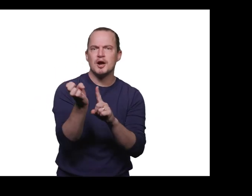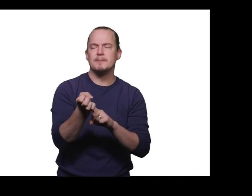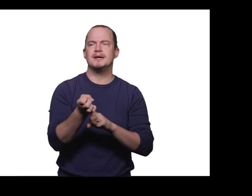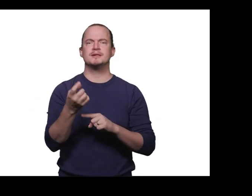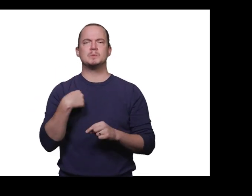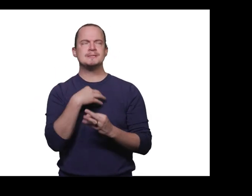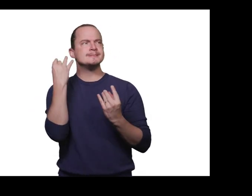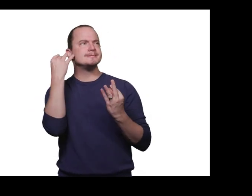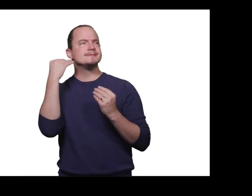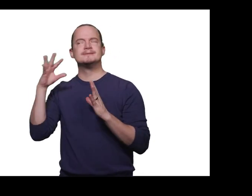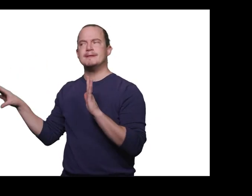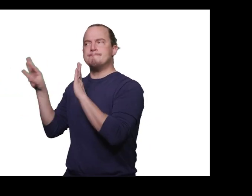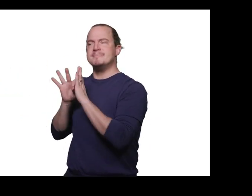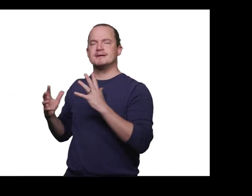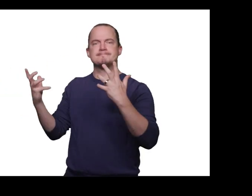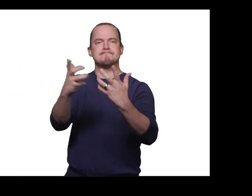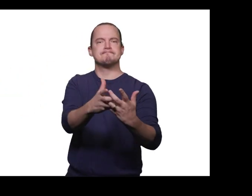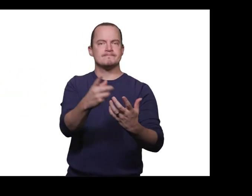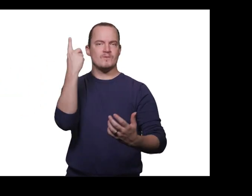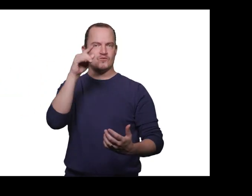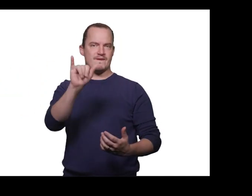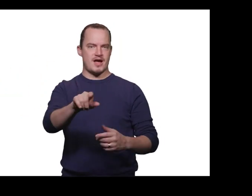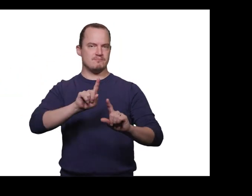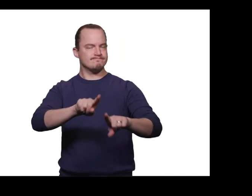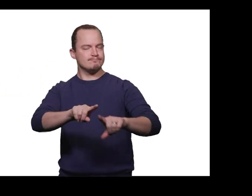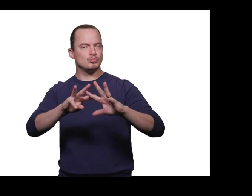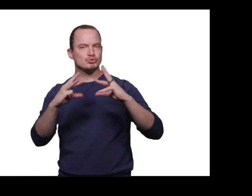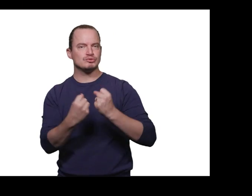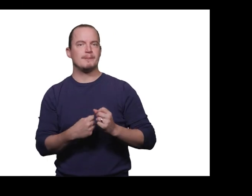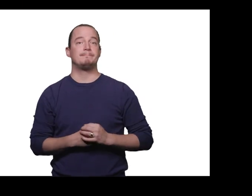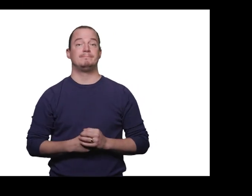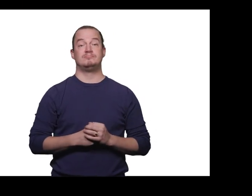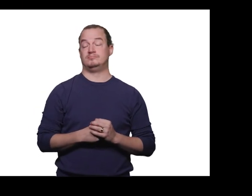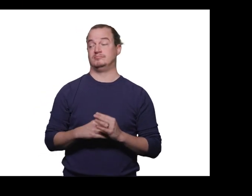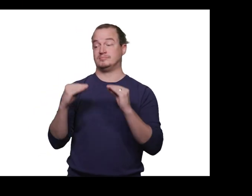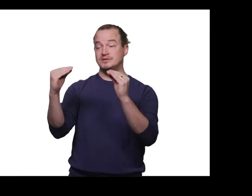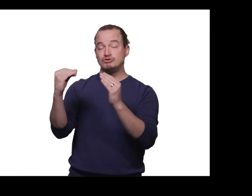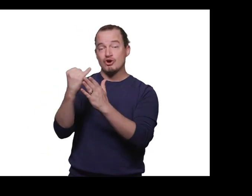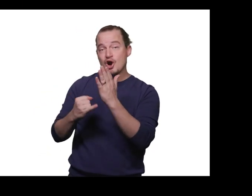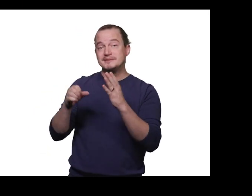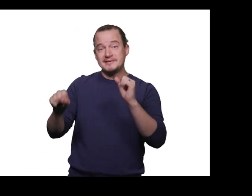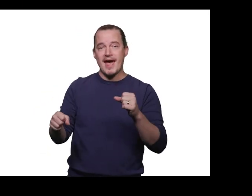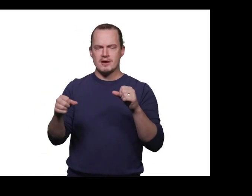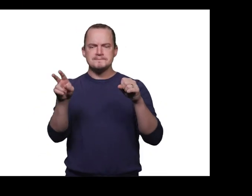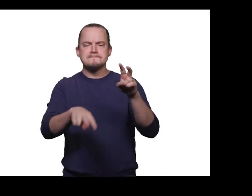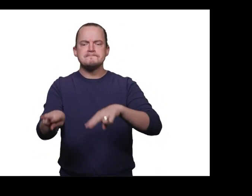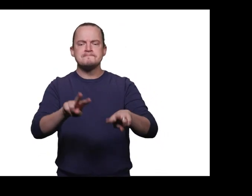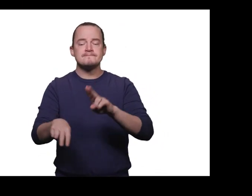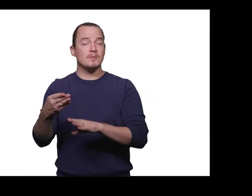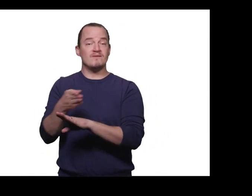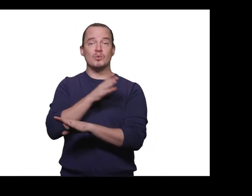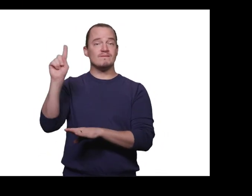for the focus of the residency. Teaching artists can observe the classroom in action before their first residency session